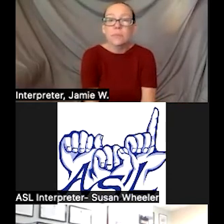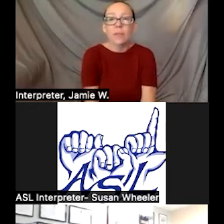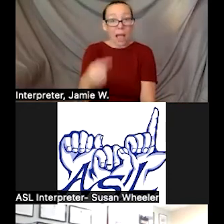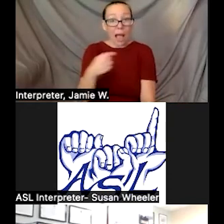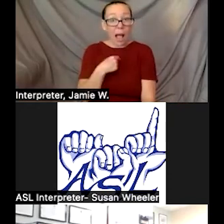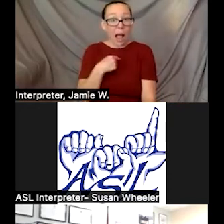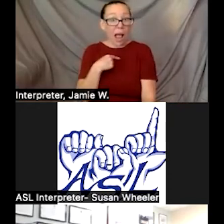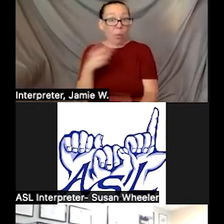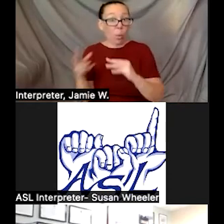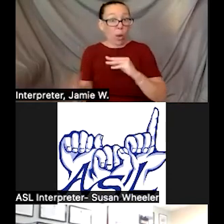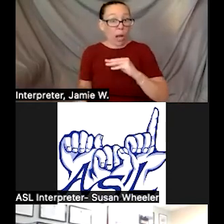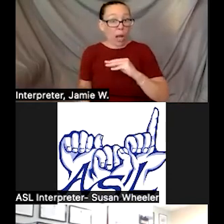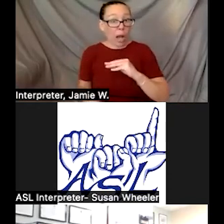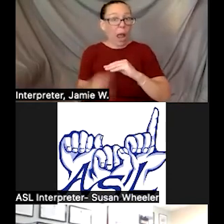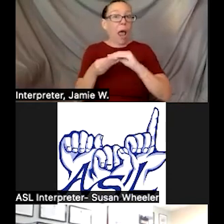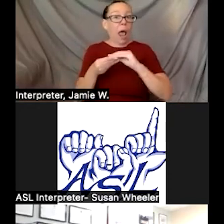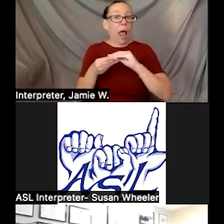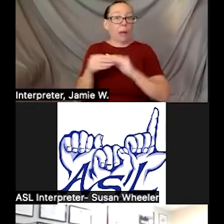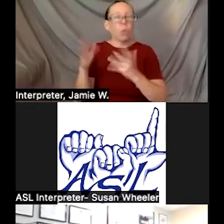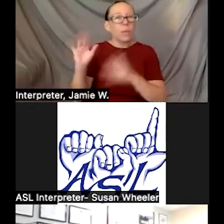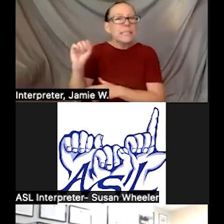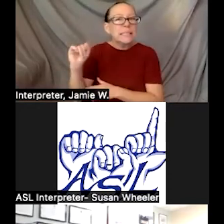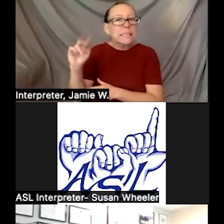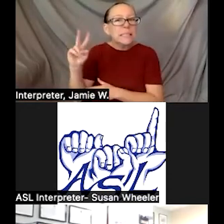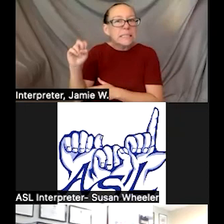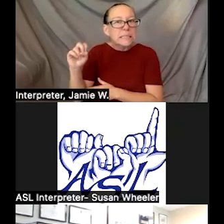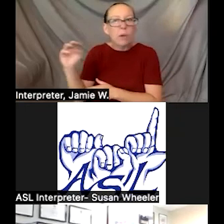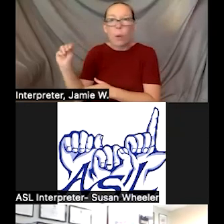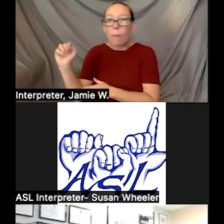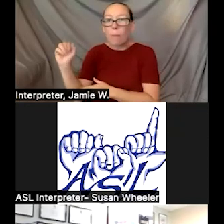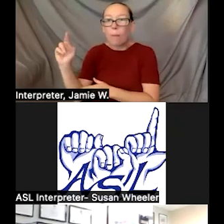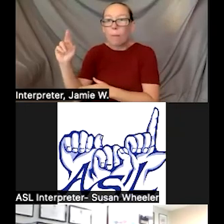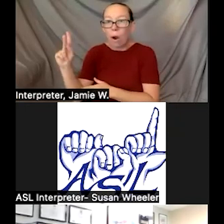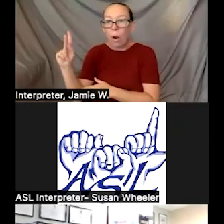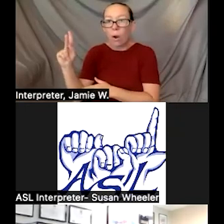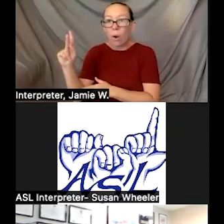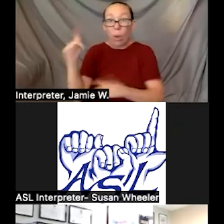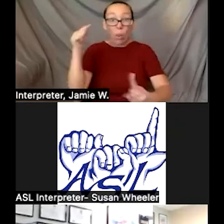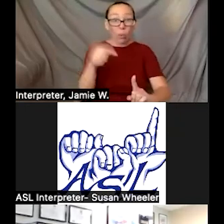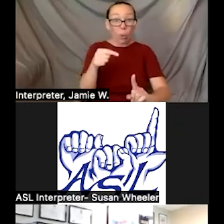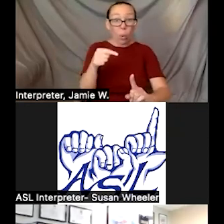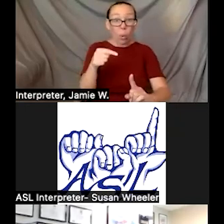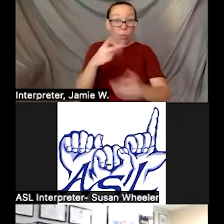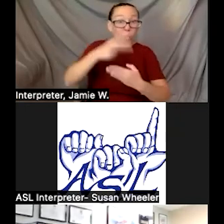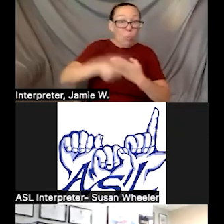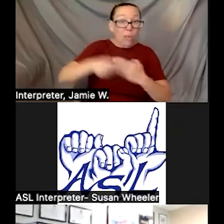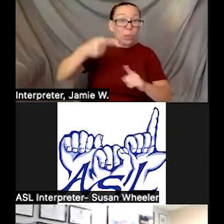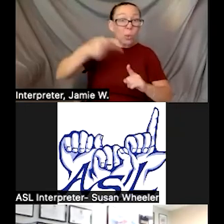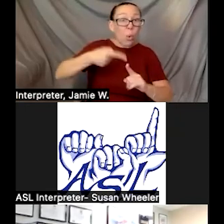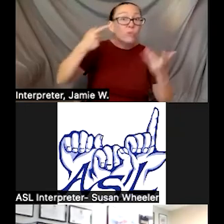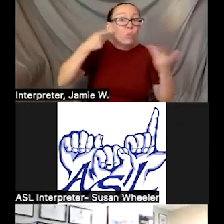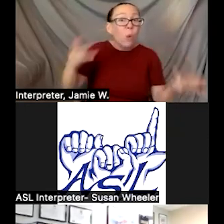Mark, the intent of the project is for hospitals. Essentially, it is